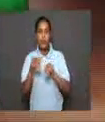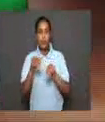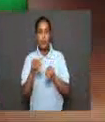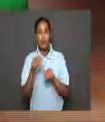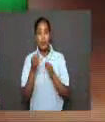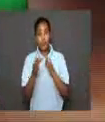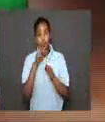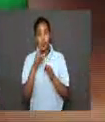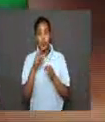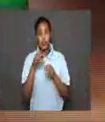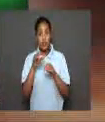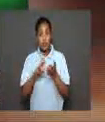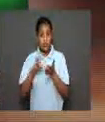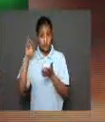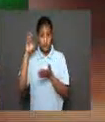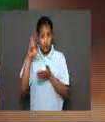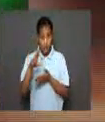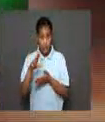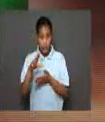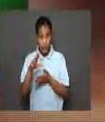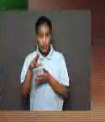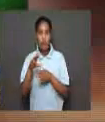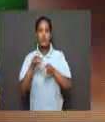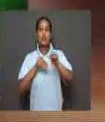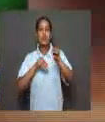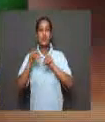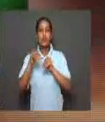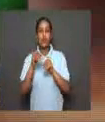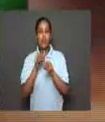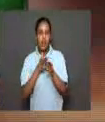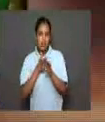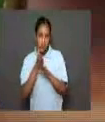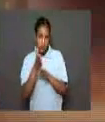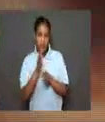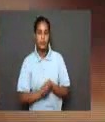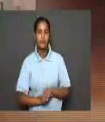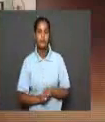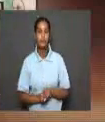If you were to jump into them, you would move right through.